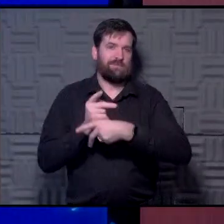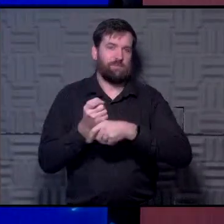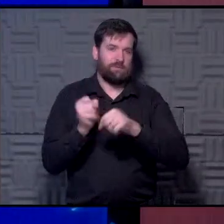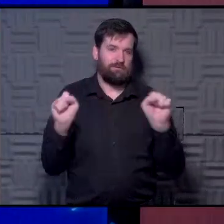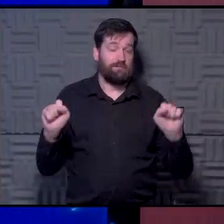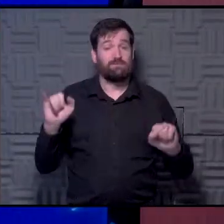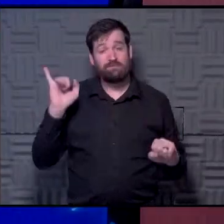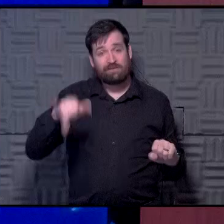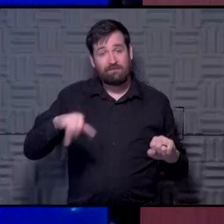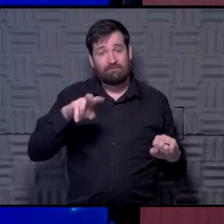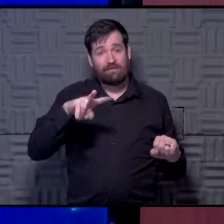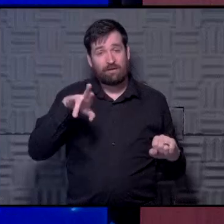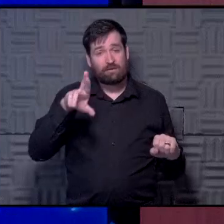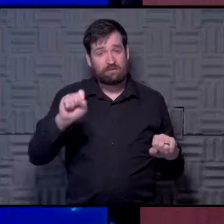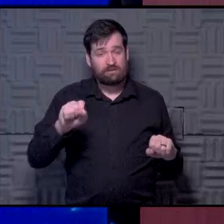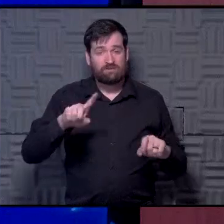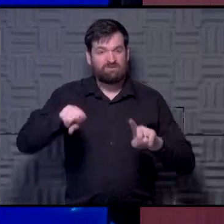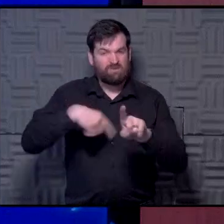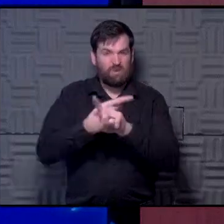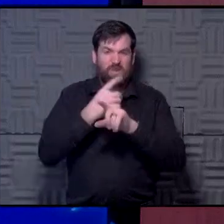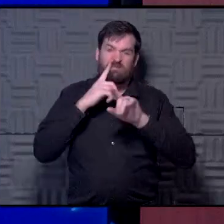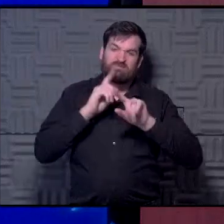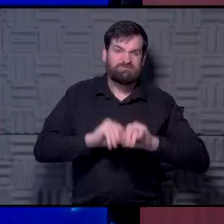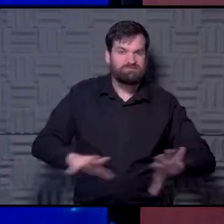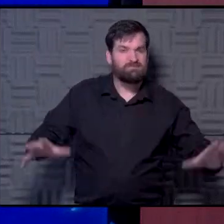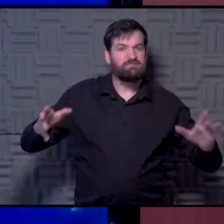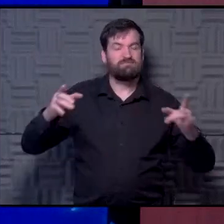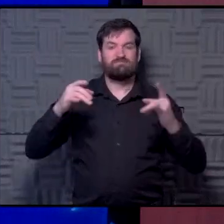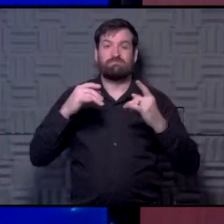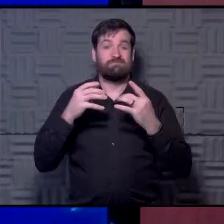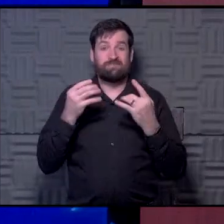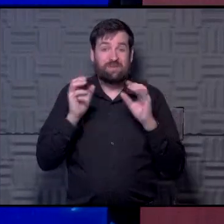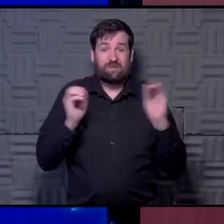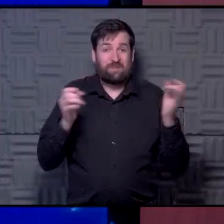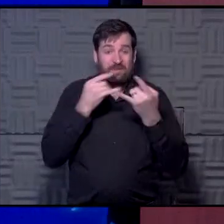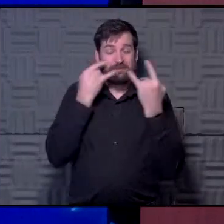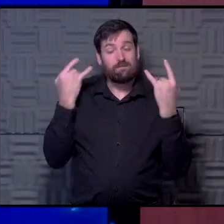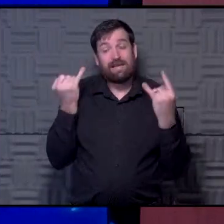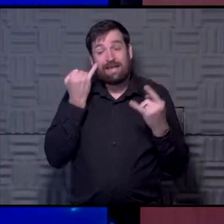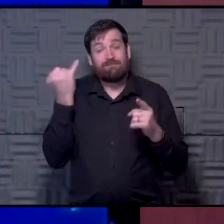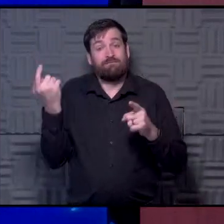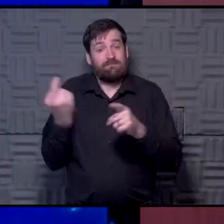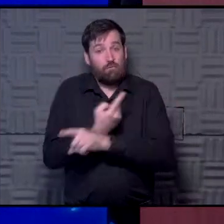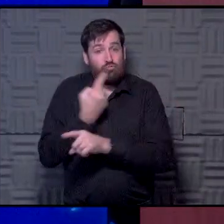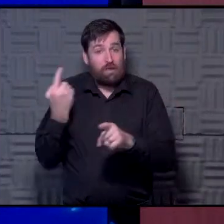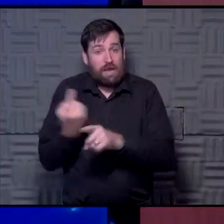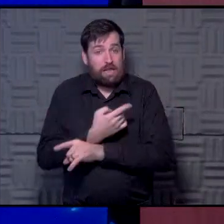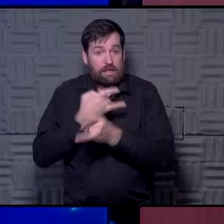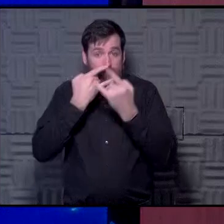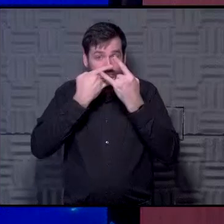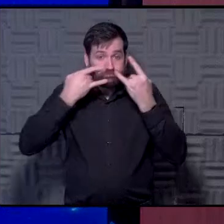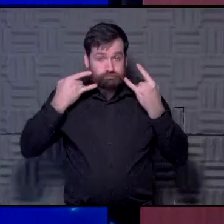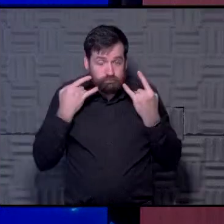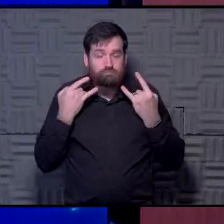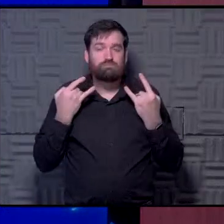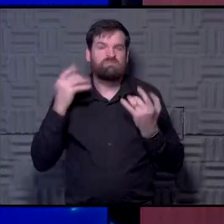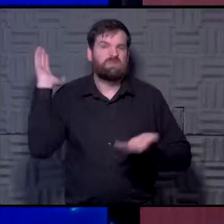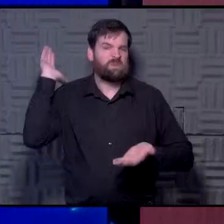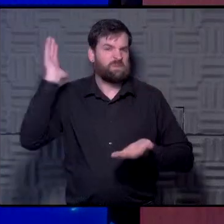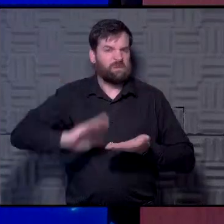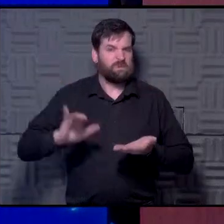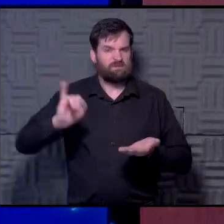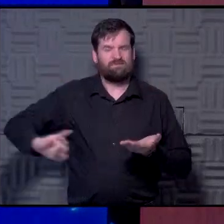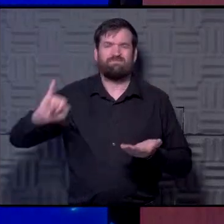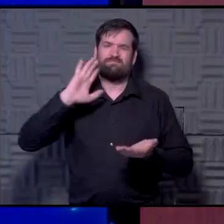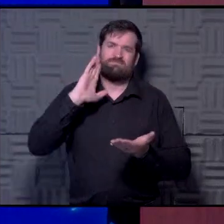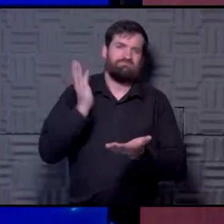That virus is only going to get out if you're not masked, and if you wear a mask and you wear it correctly, the chances of infection drop dramatically. All we have to do is look at the